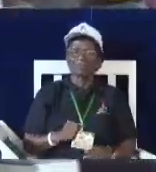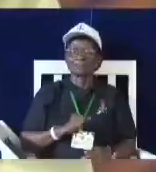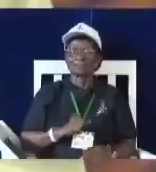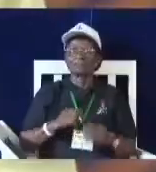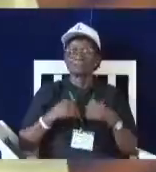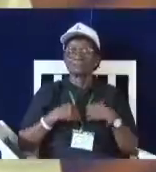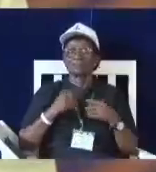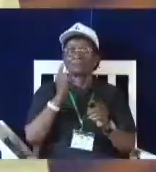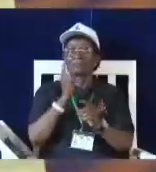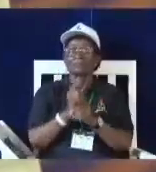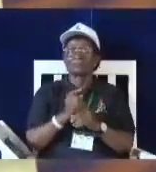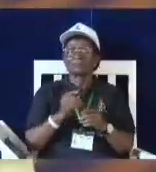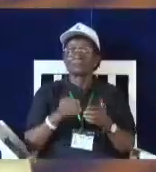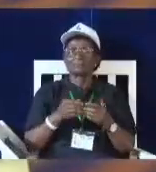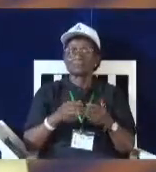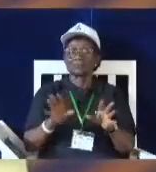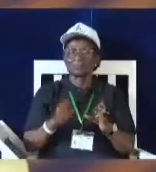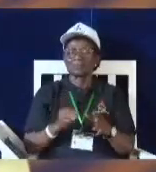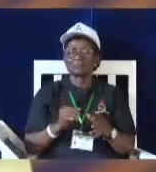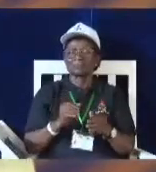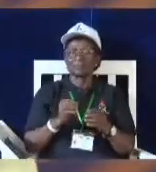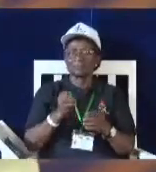I have just finished eating